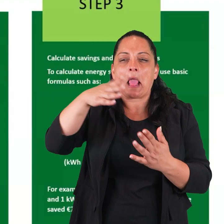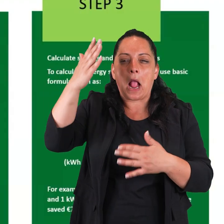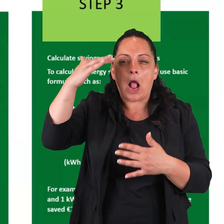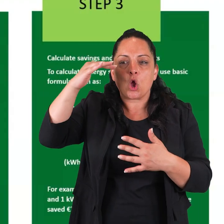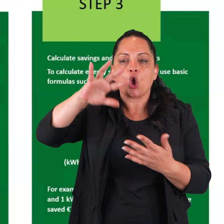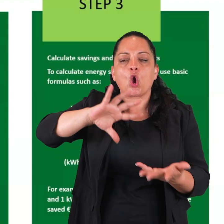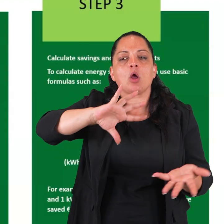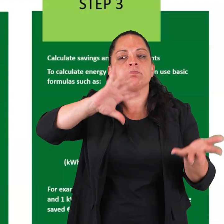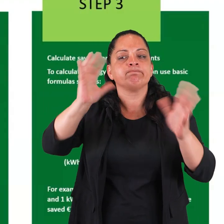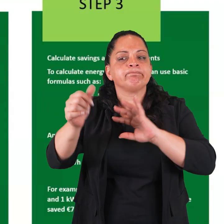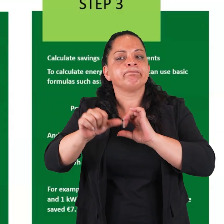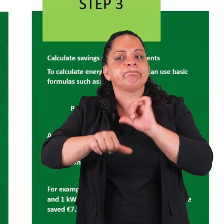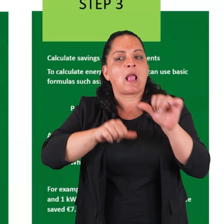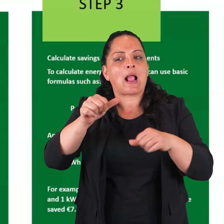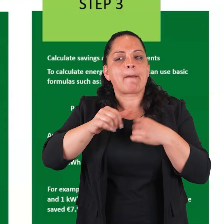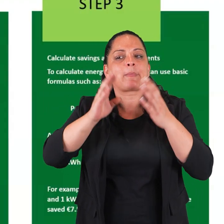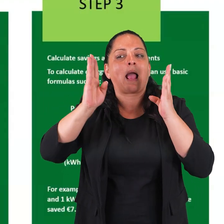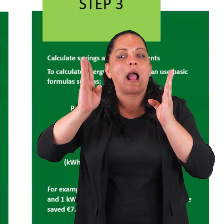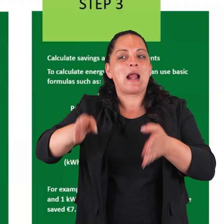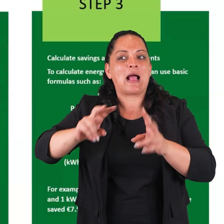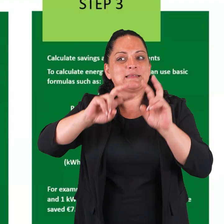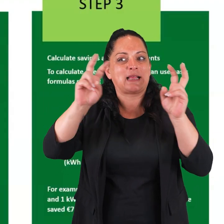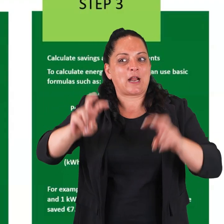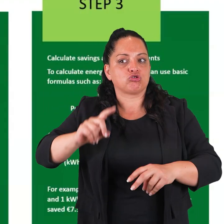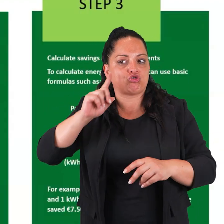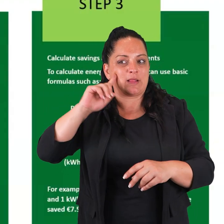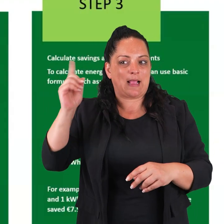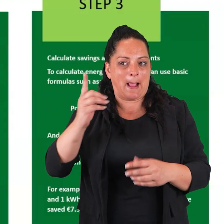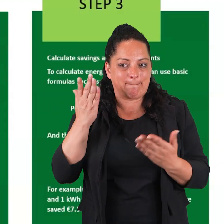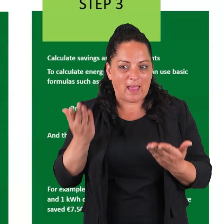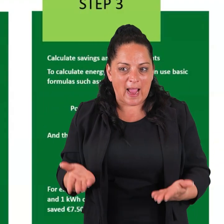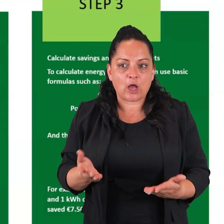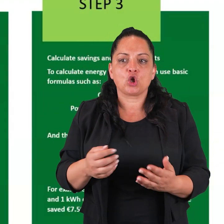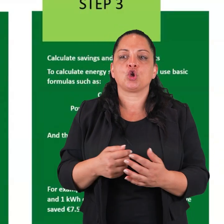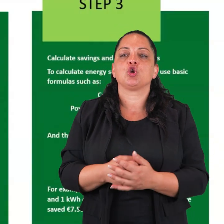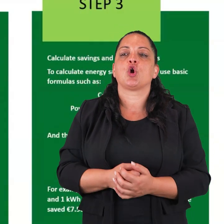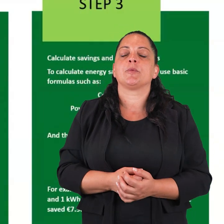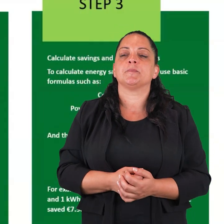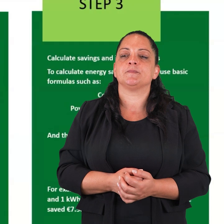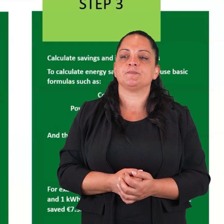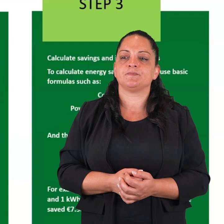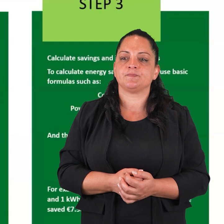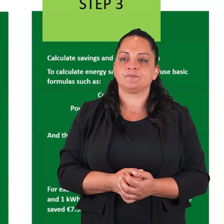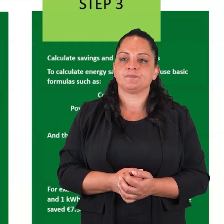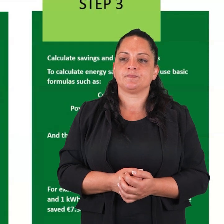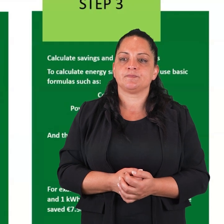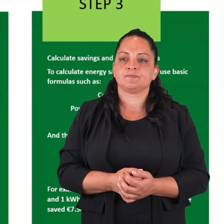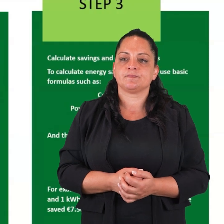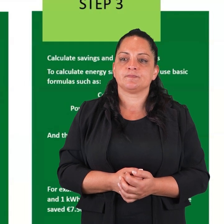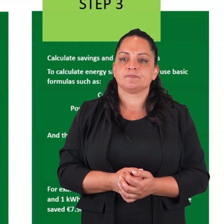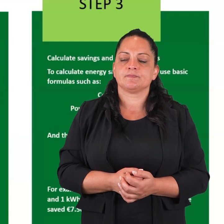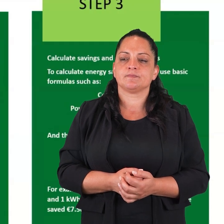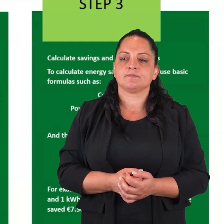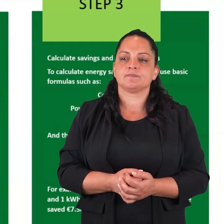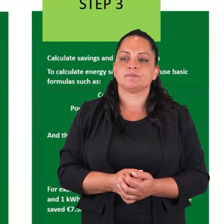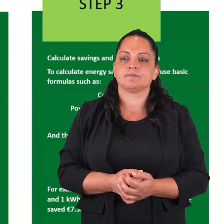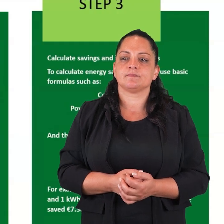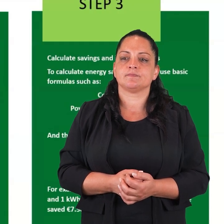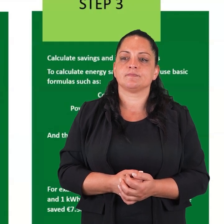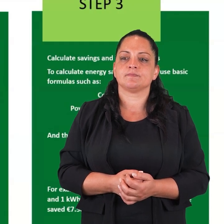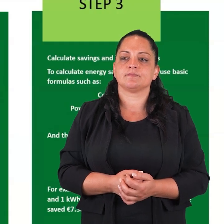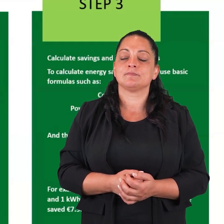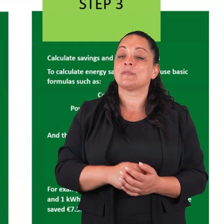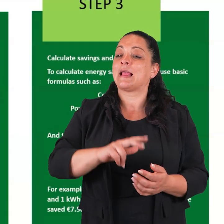bulbs with new ones of a good class power. Then step number